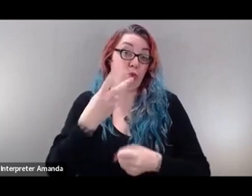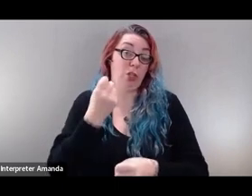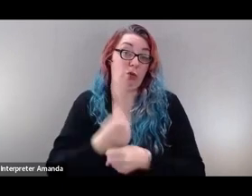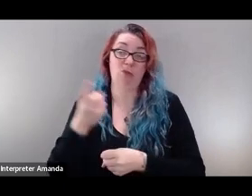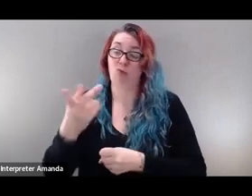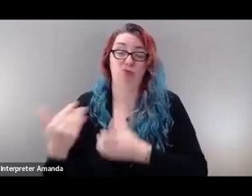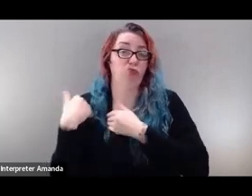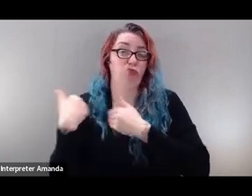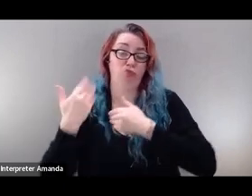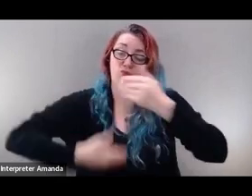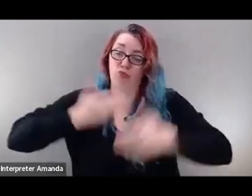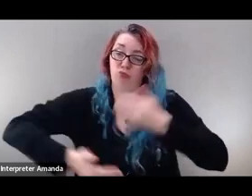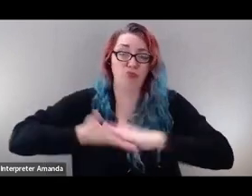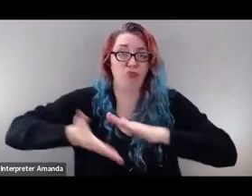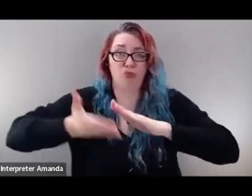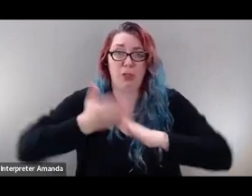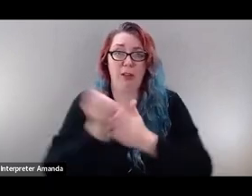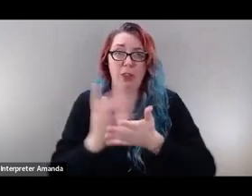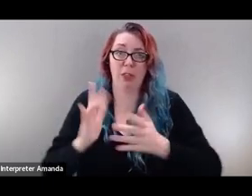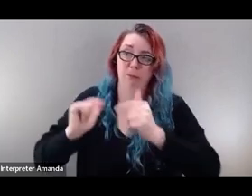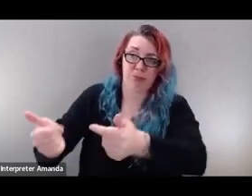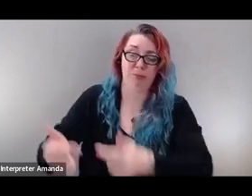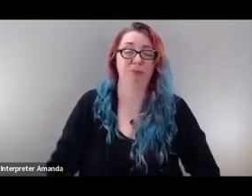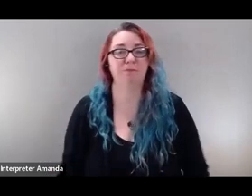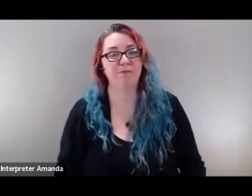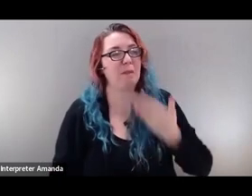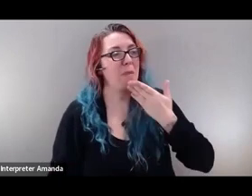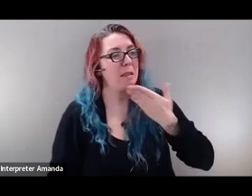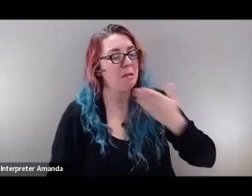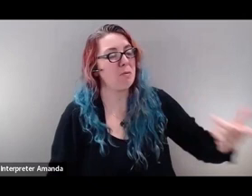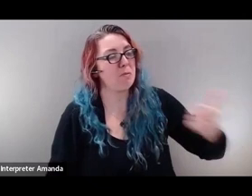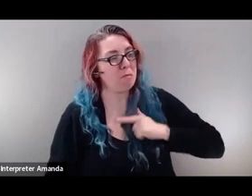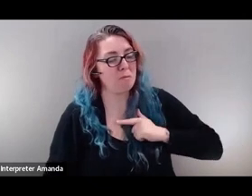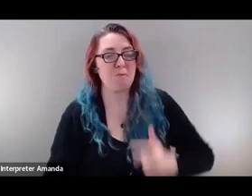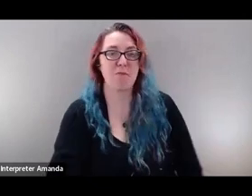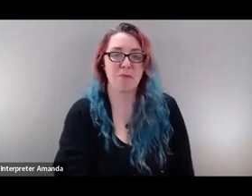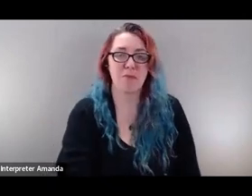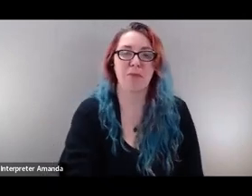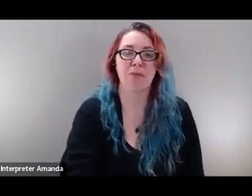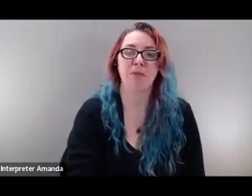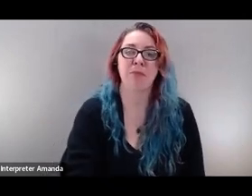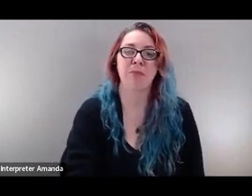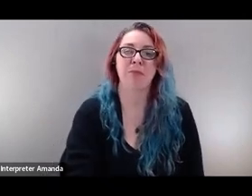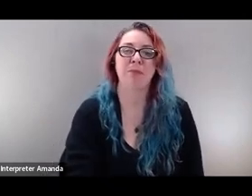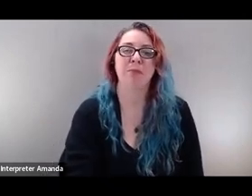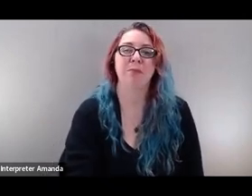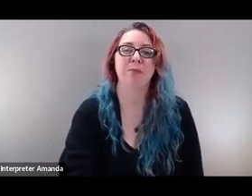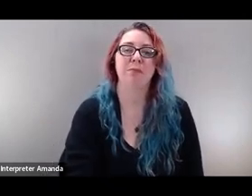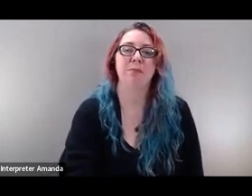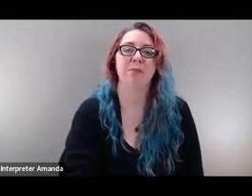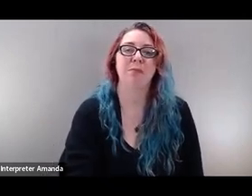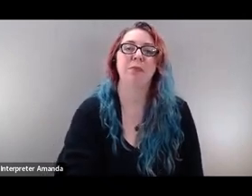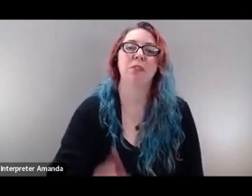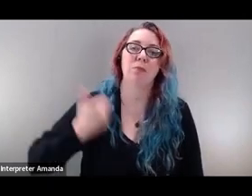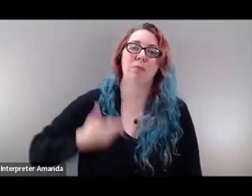will take it from here. Thanks, Benjamin. Thank you, Barbora. So my name is Benjamin J. Allard. I'm a project manager